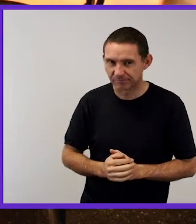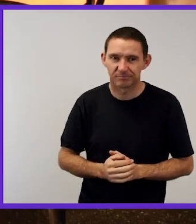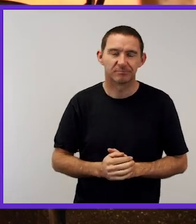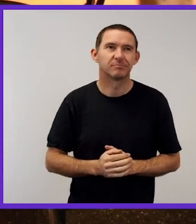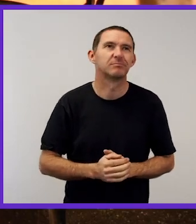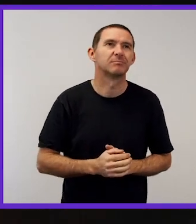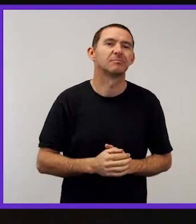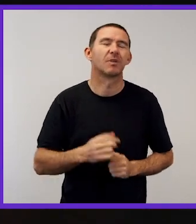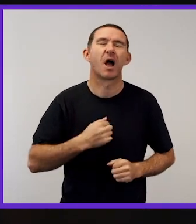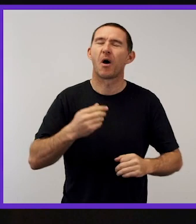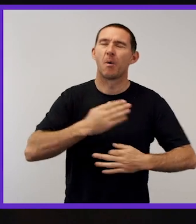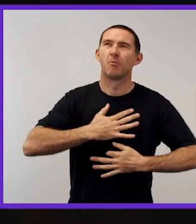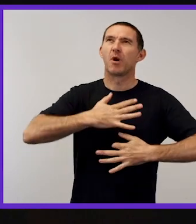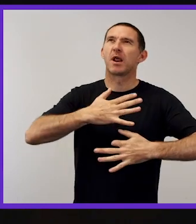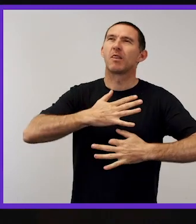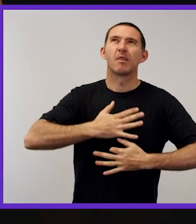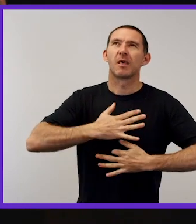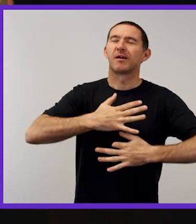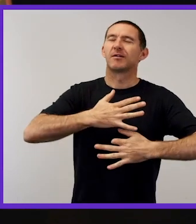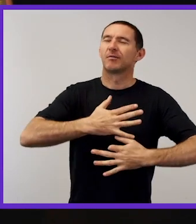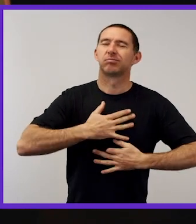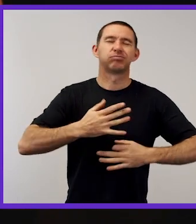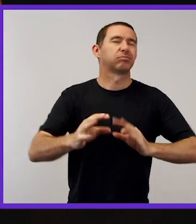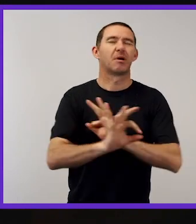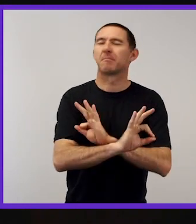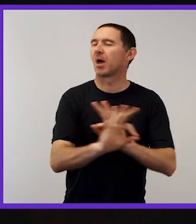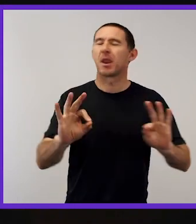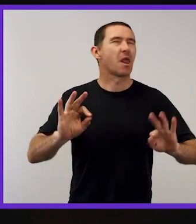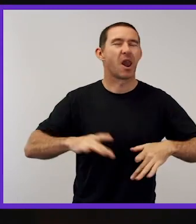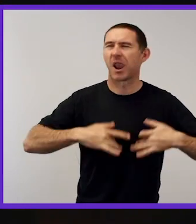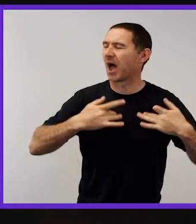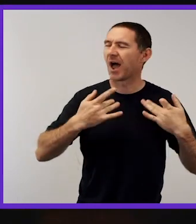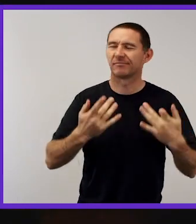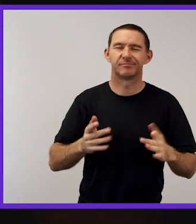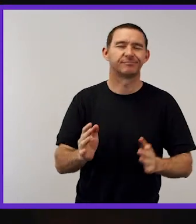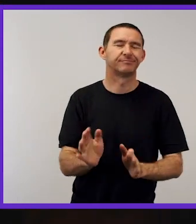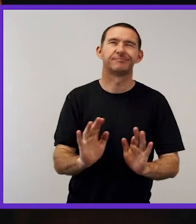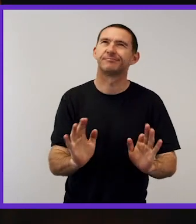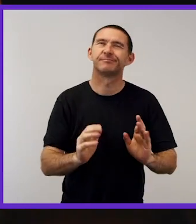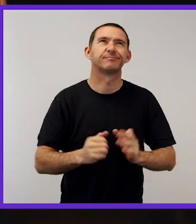And I was breathing, but not alive.